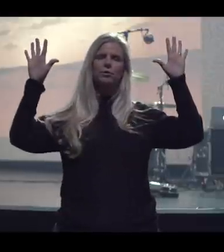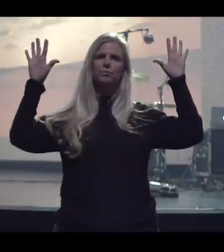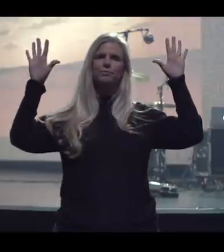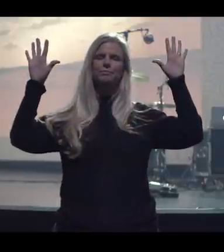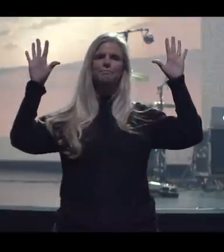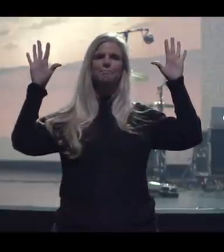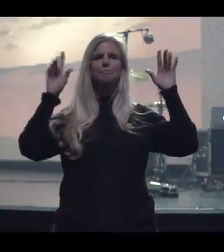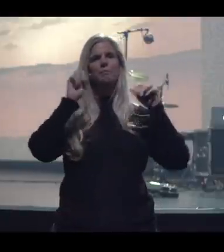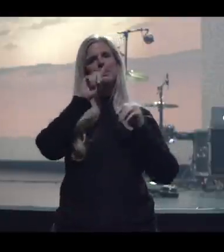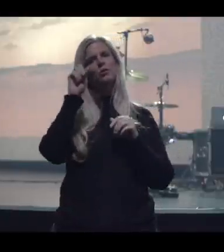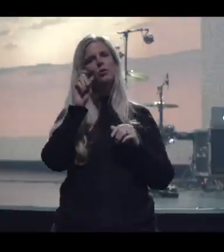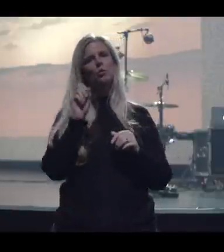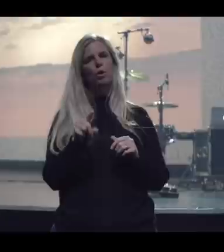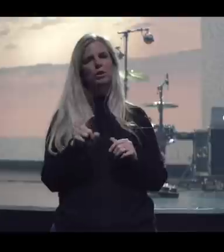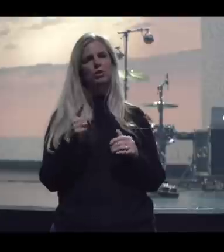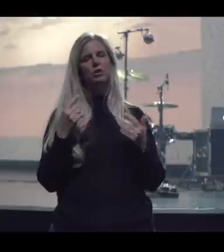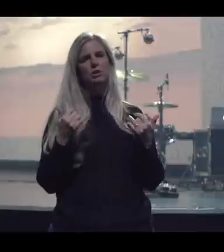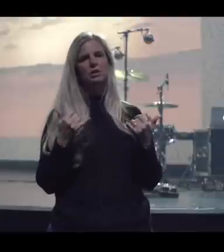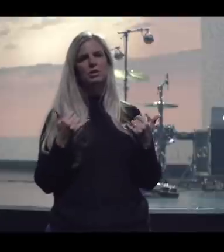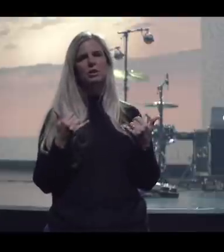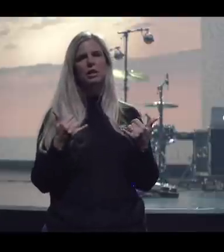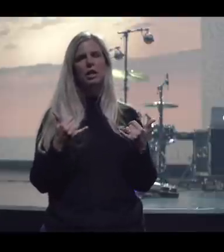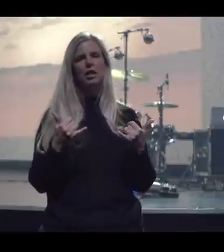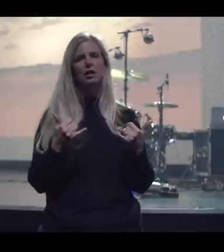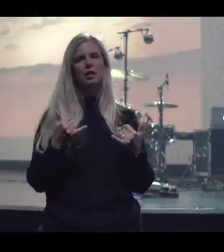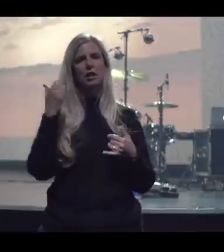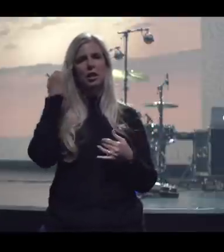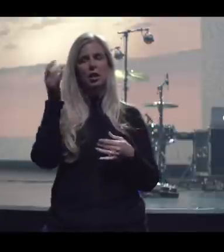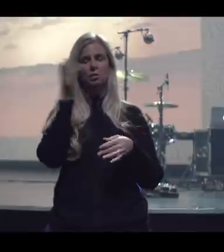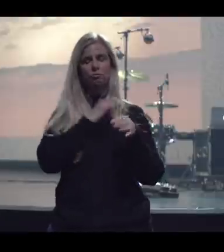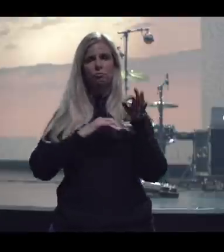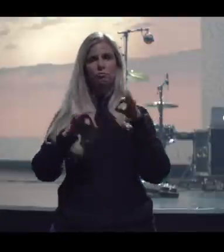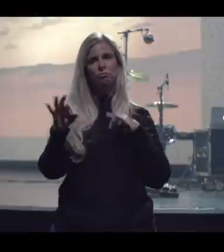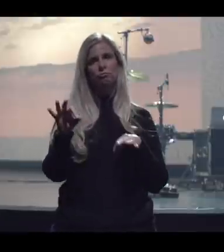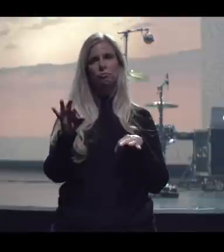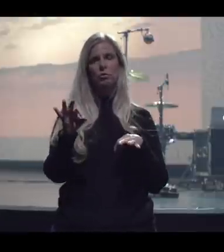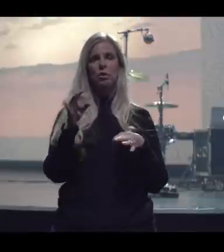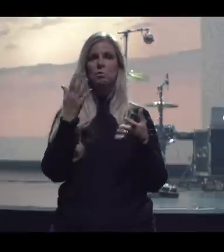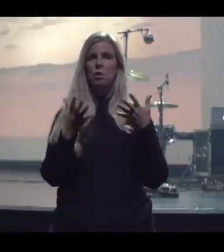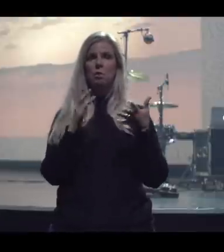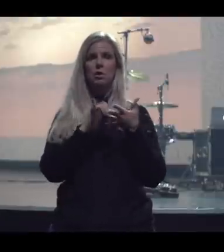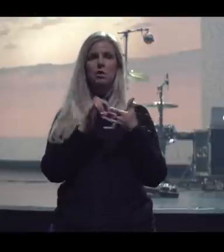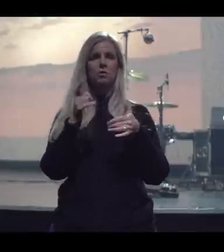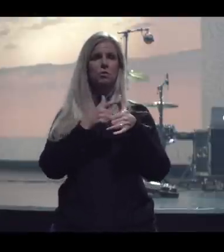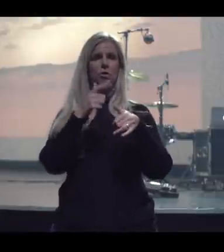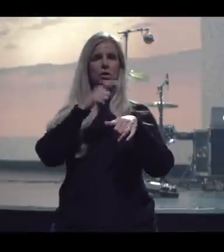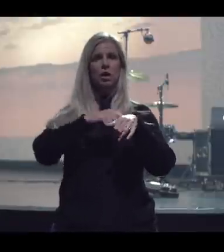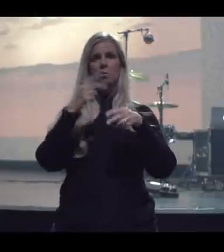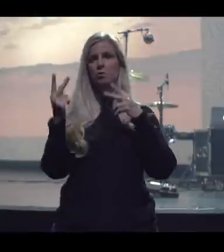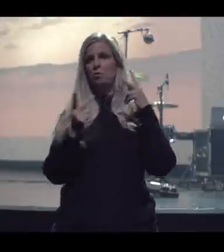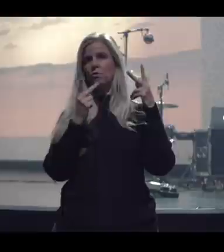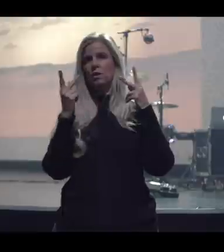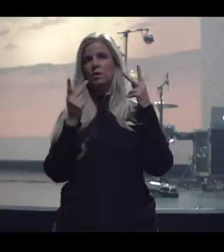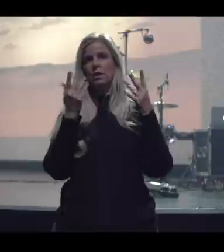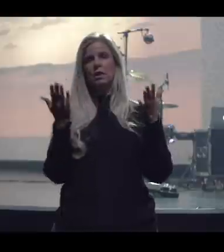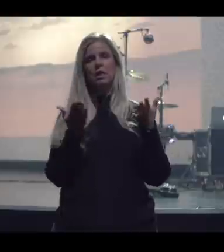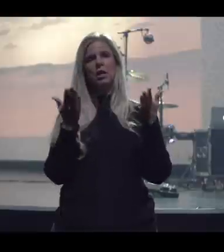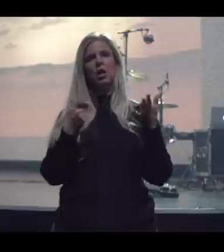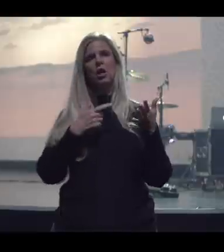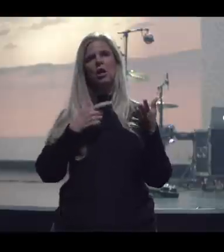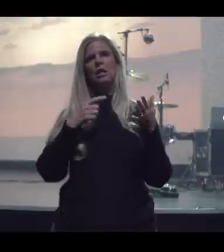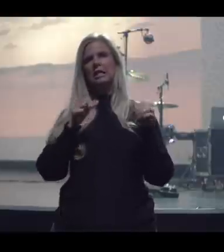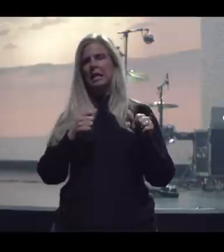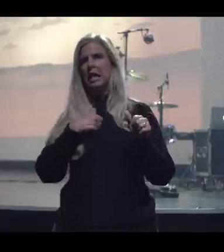Here's a question for me. I'm trying to put myself in your shoes. You walk in here, maybe this is the first time you've ever been here. Can I